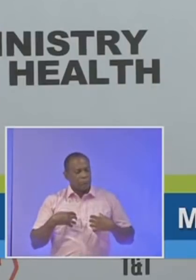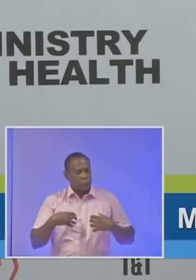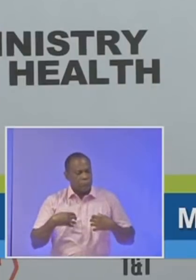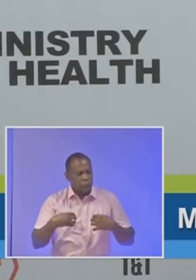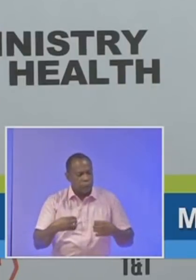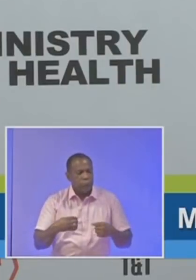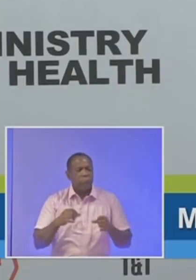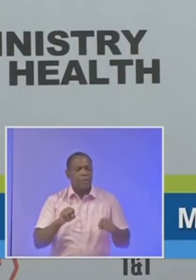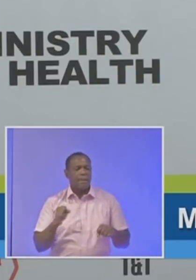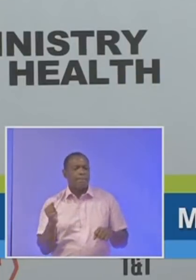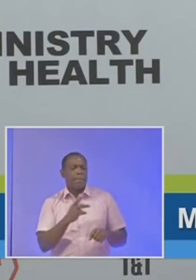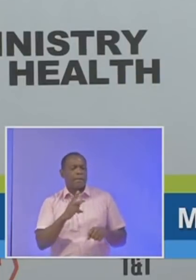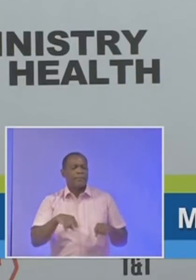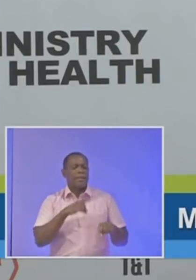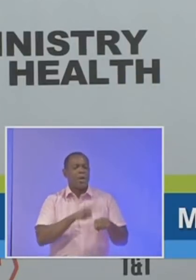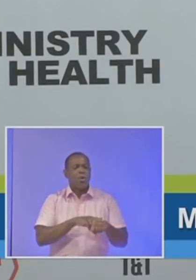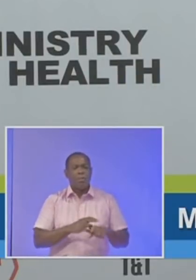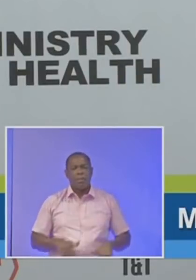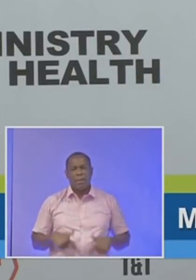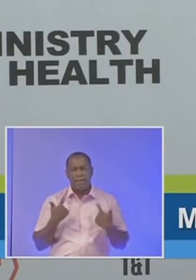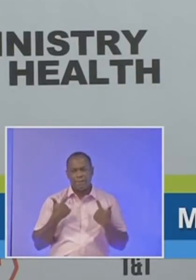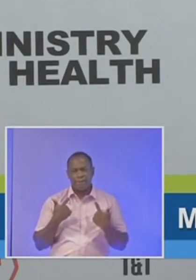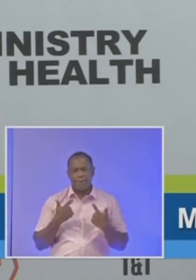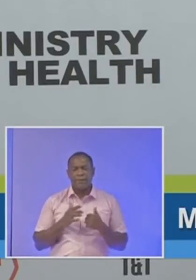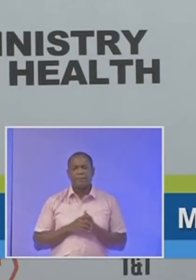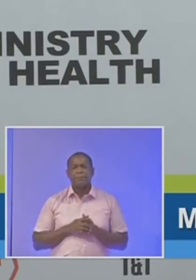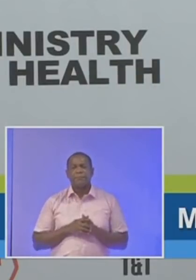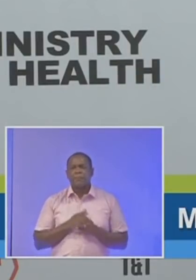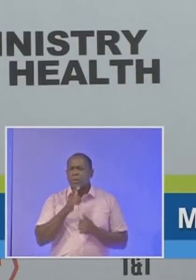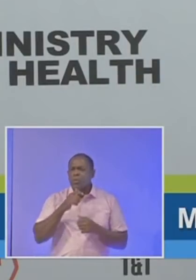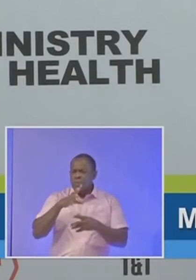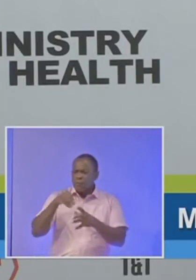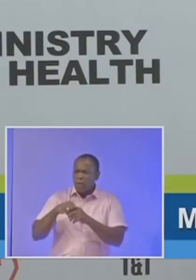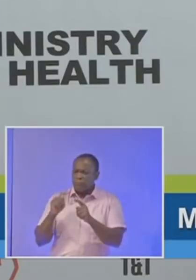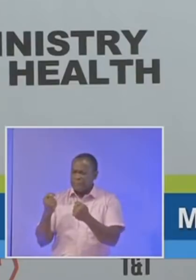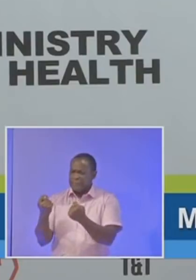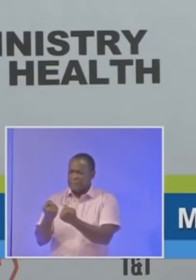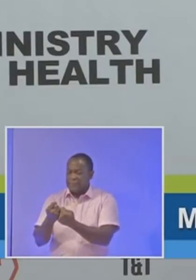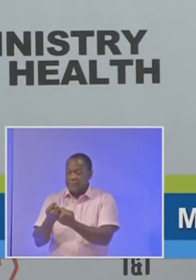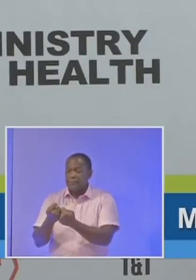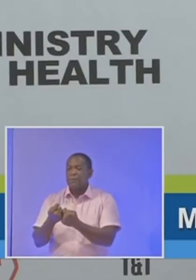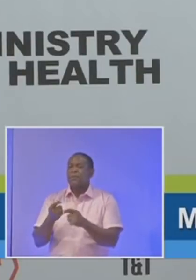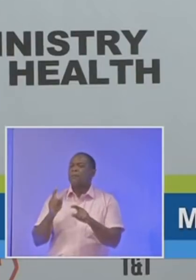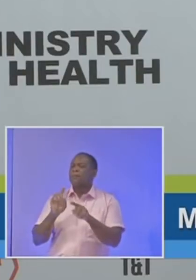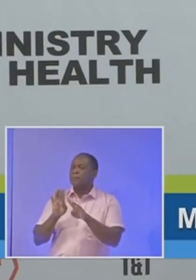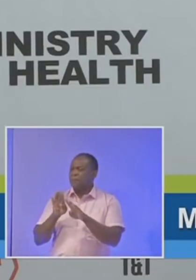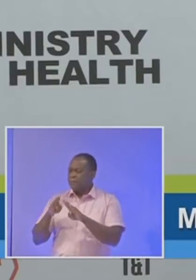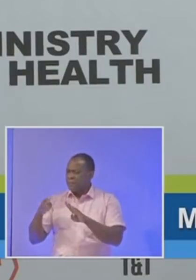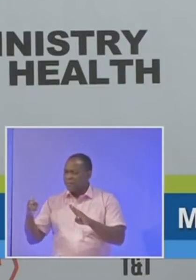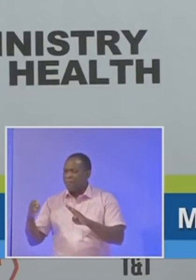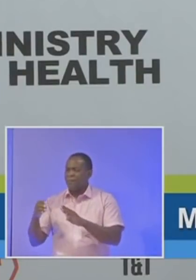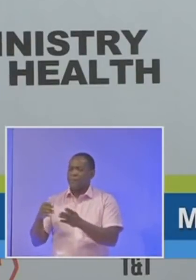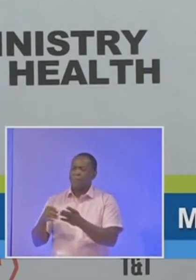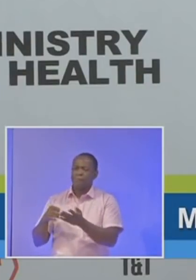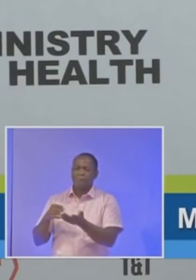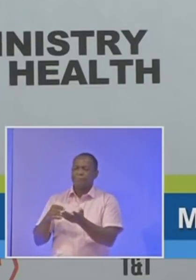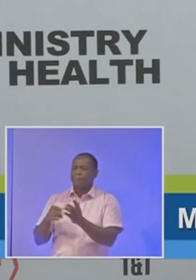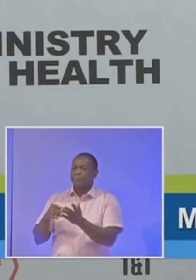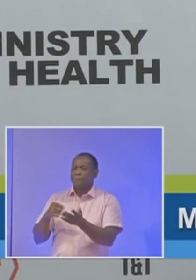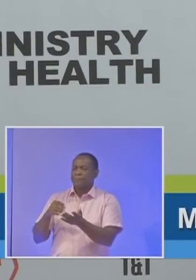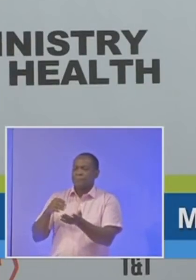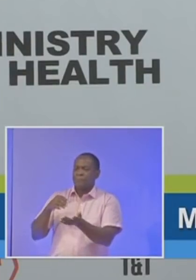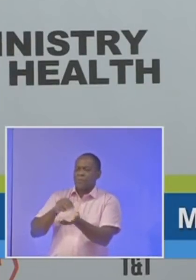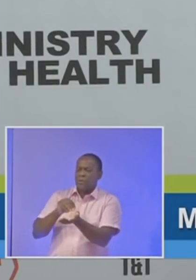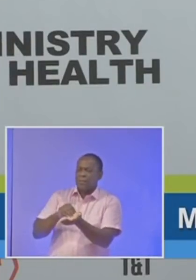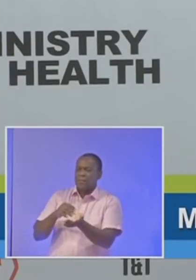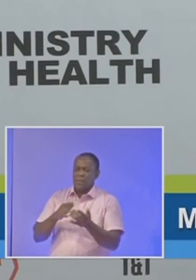staff, junior medical officers, specialist medical officers such as internal medicine, nephrology,